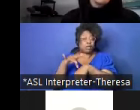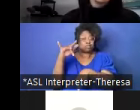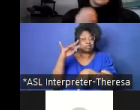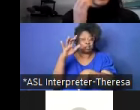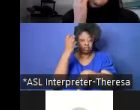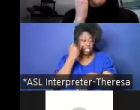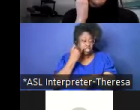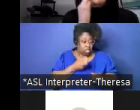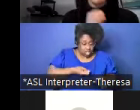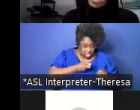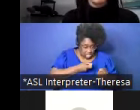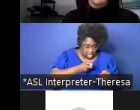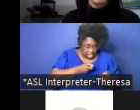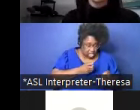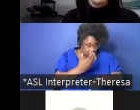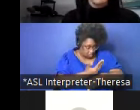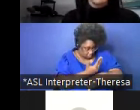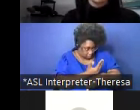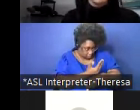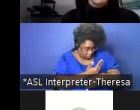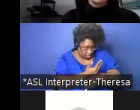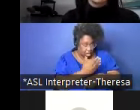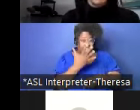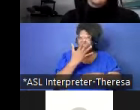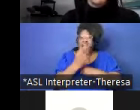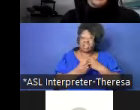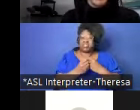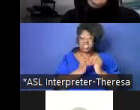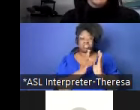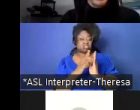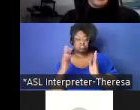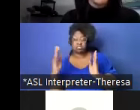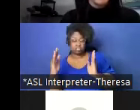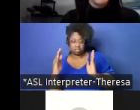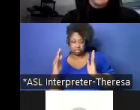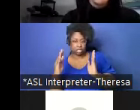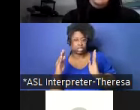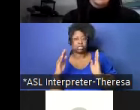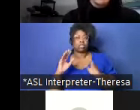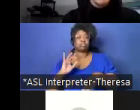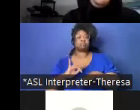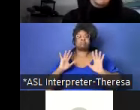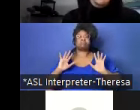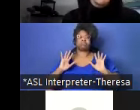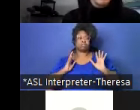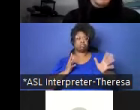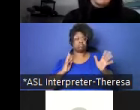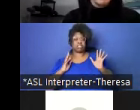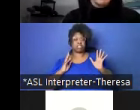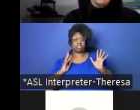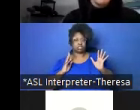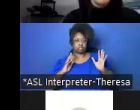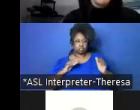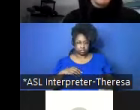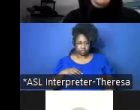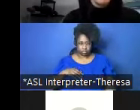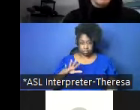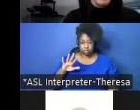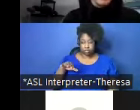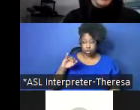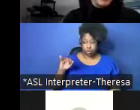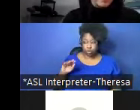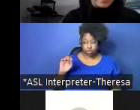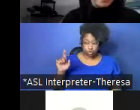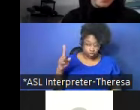through. So we might have to go with something like that. Joe, if you hear me, think about